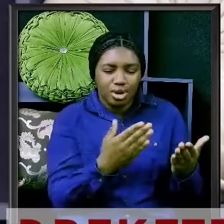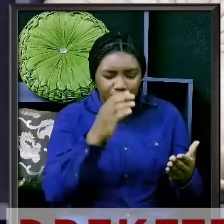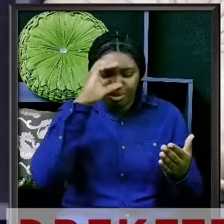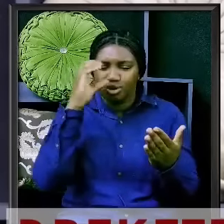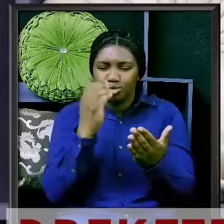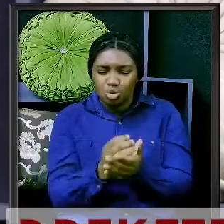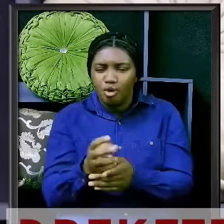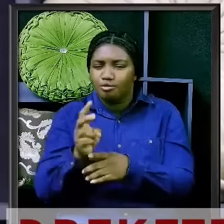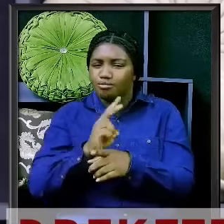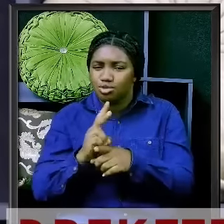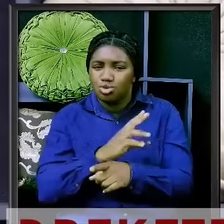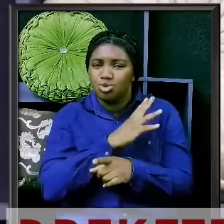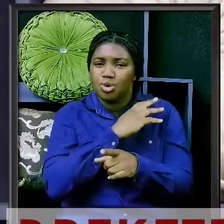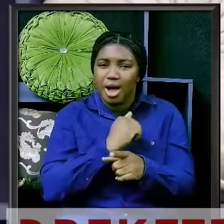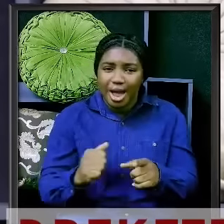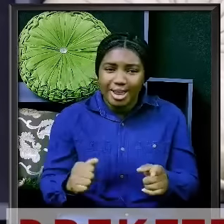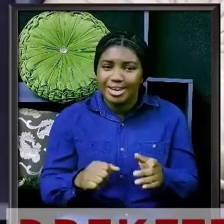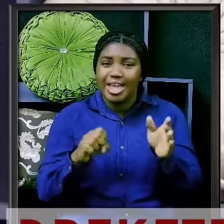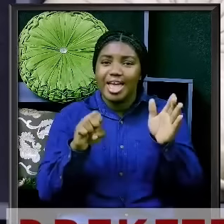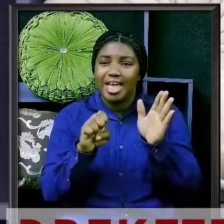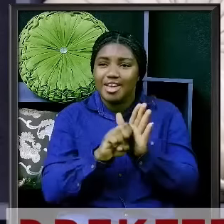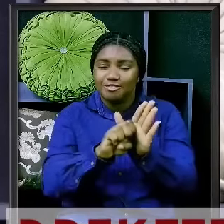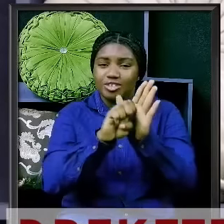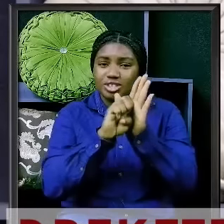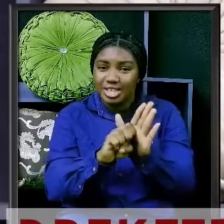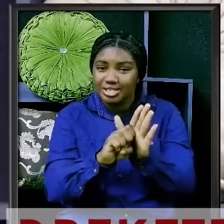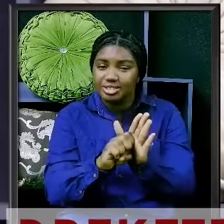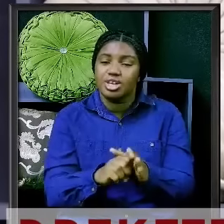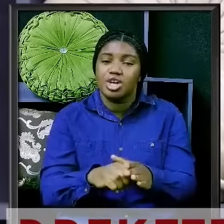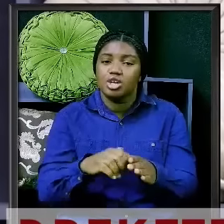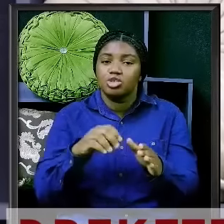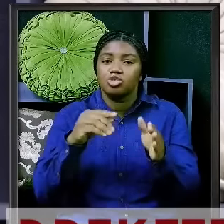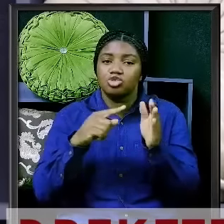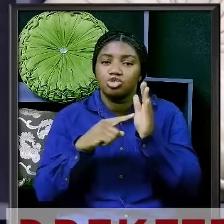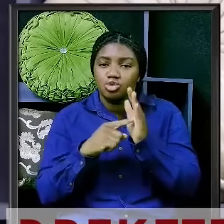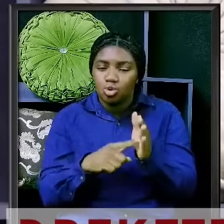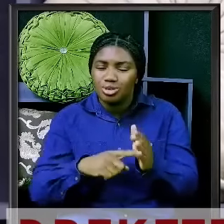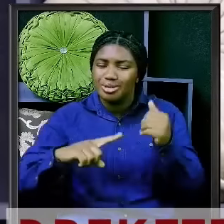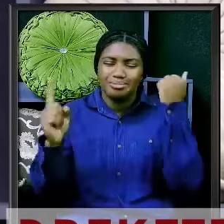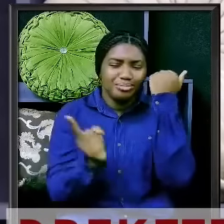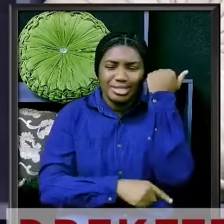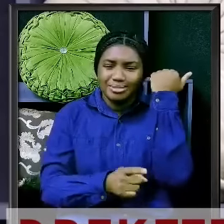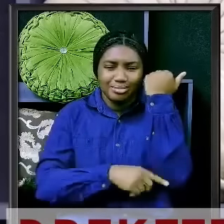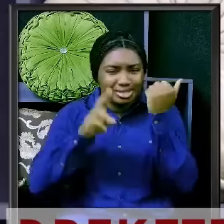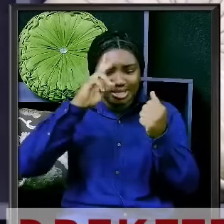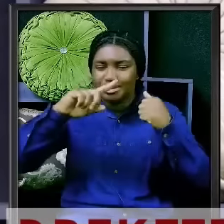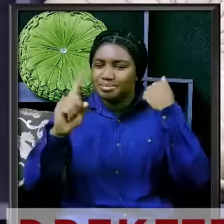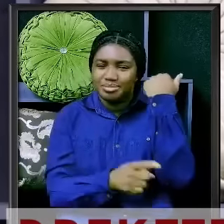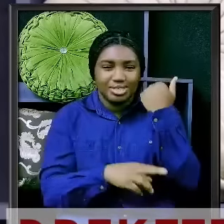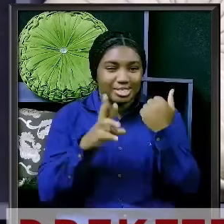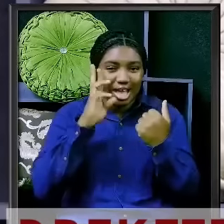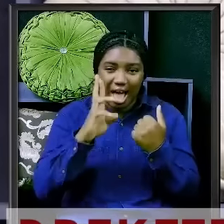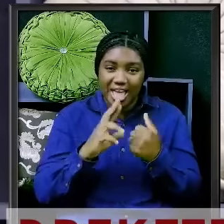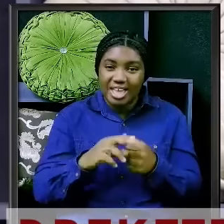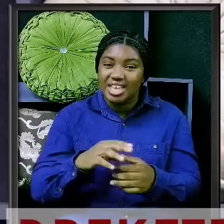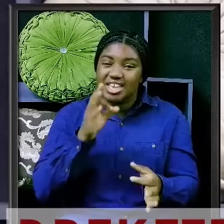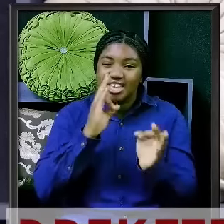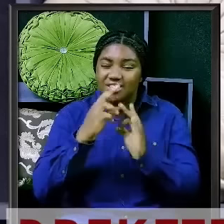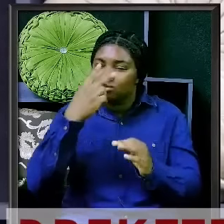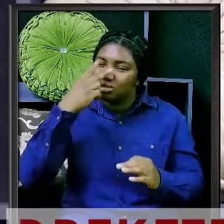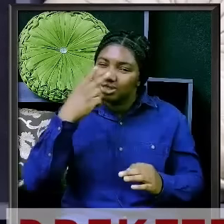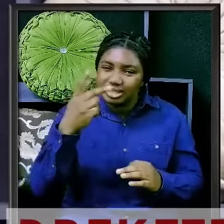and video and evidence come, show the beating way they beat them. If you see the thing,